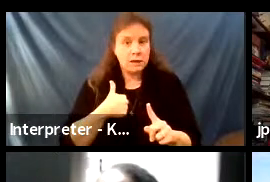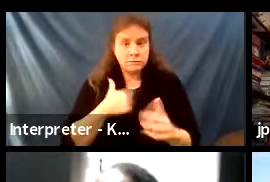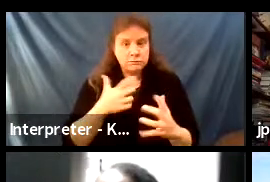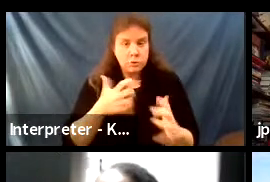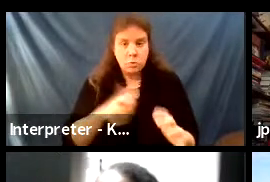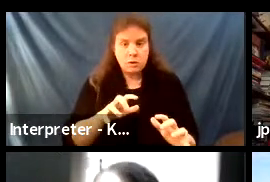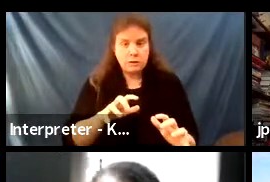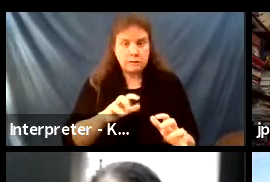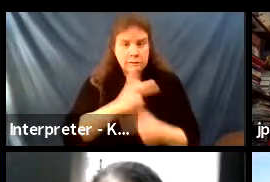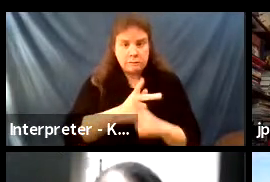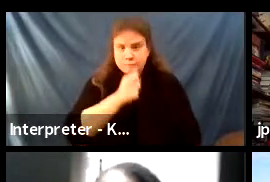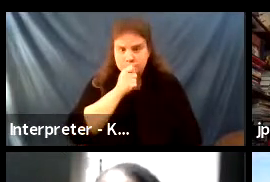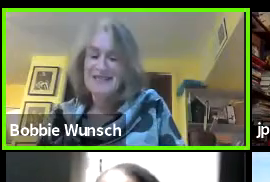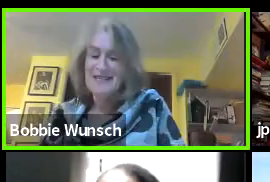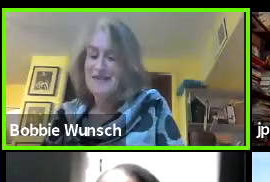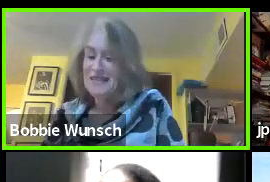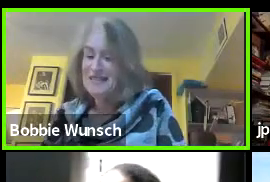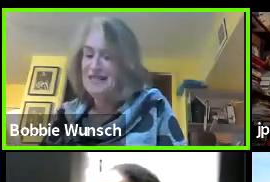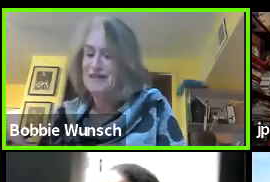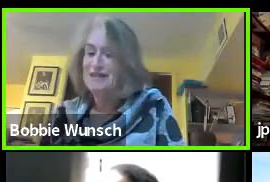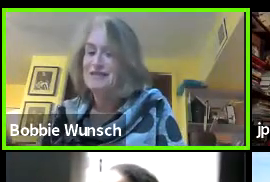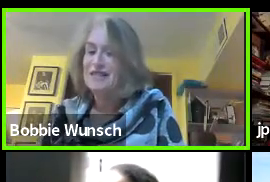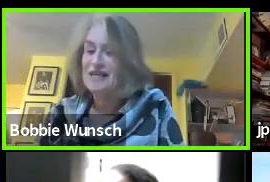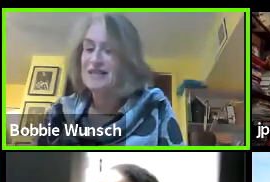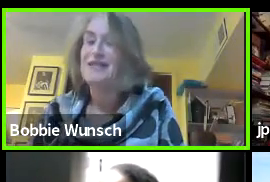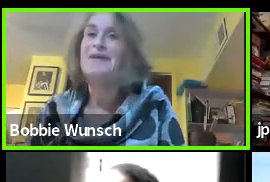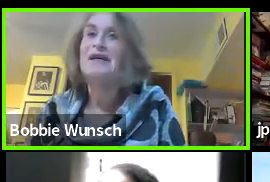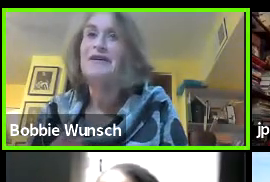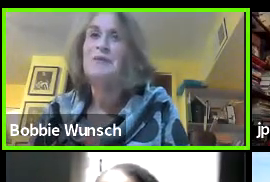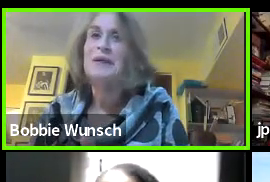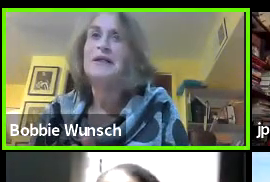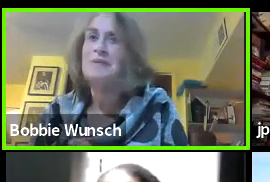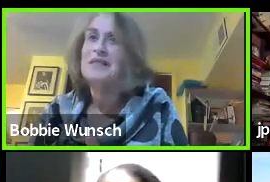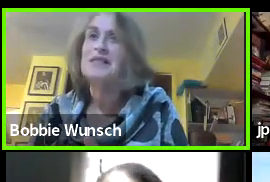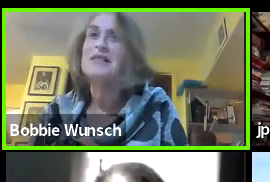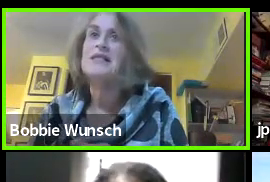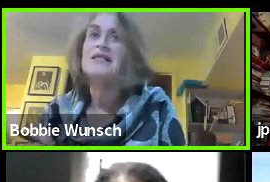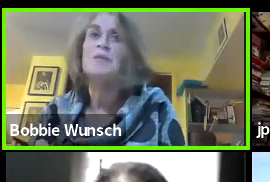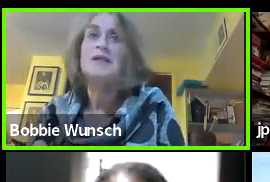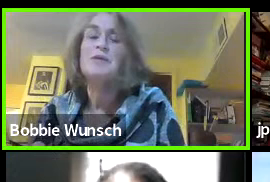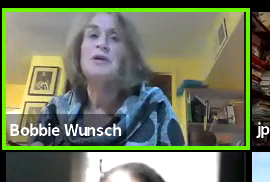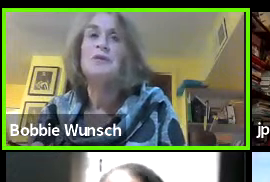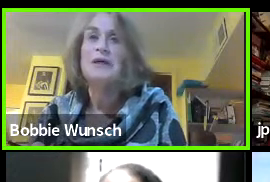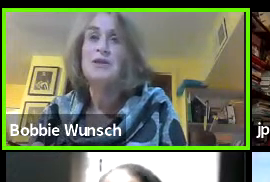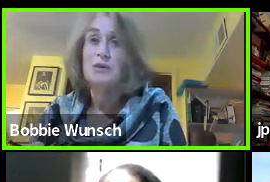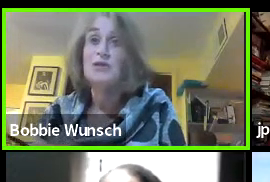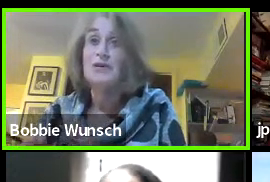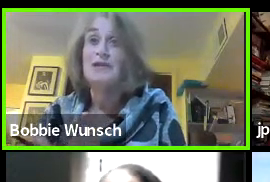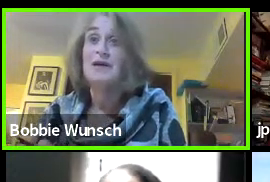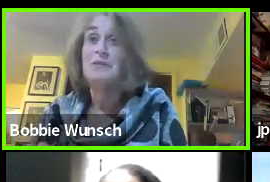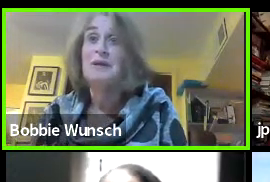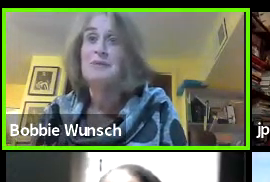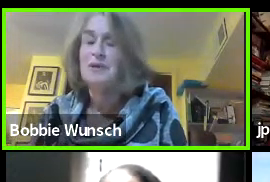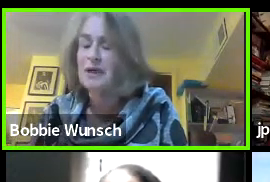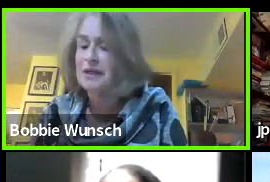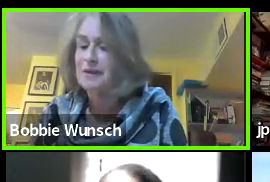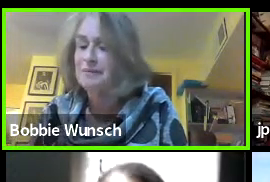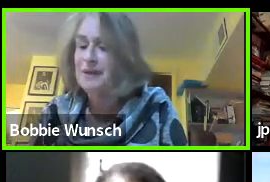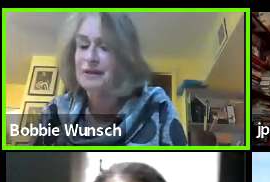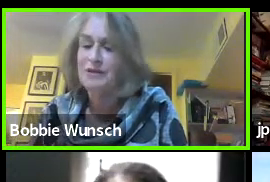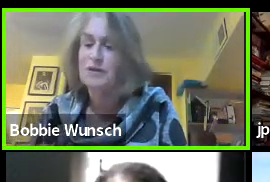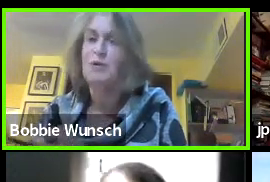presumption. So Bobby, can you go Yeah, back? thanks. No, thanks, Oliver. I was going to say the same thing. If everybody could be as succinct as possible, because we do have a lot of